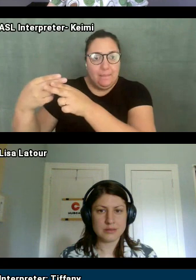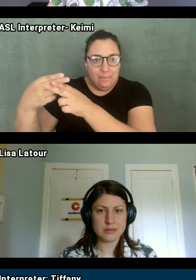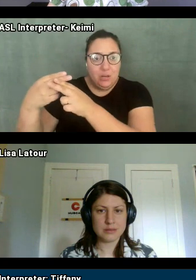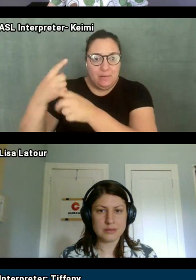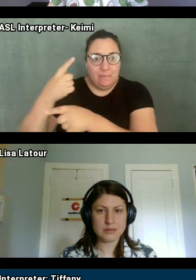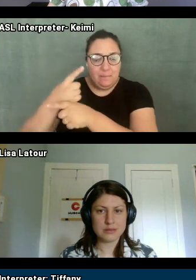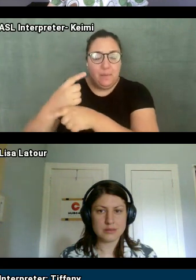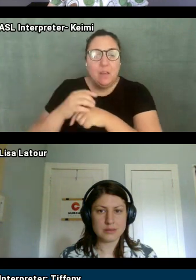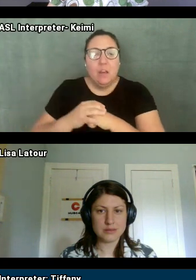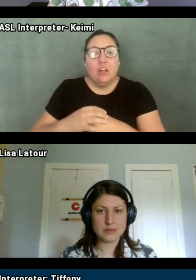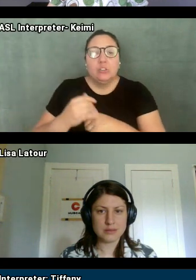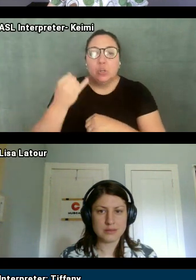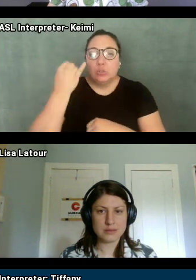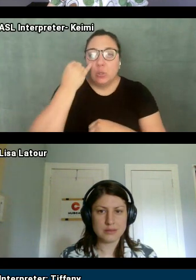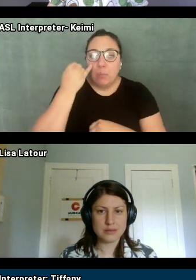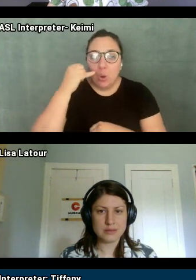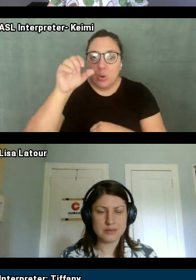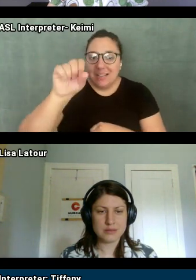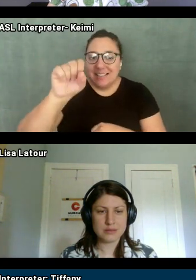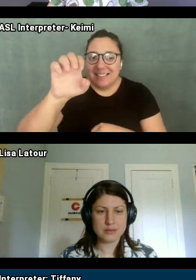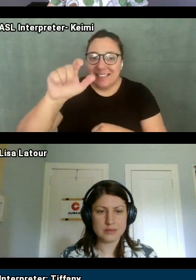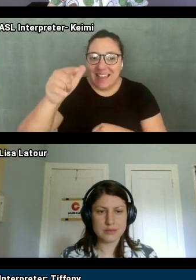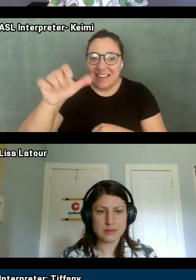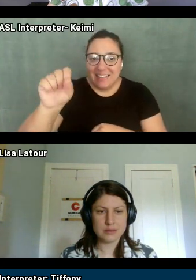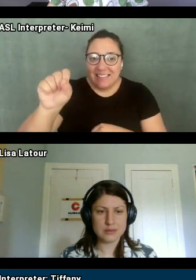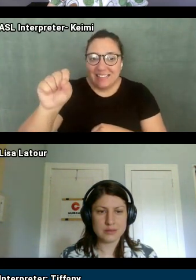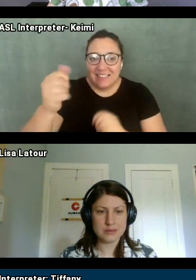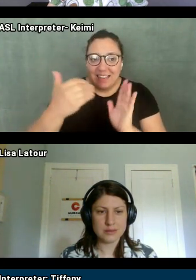So if I go under the settings gear once again